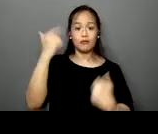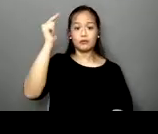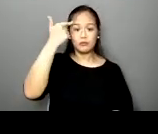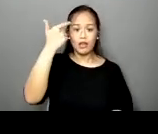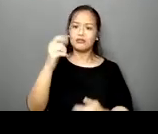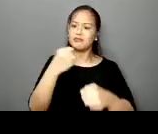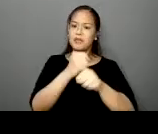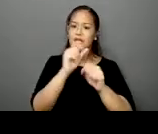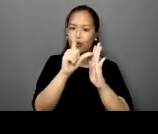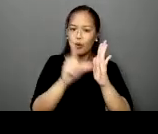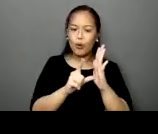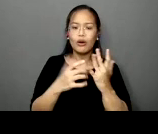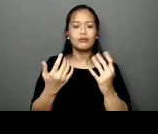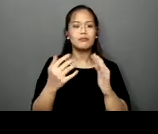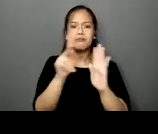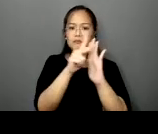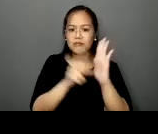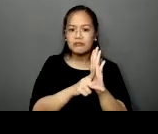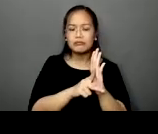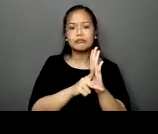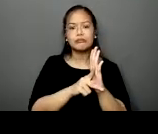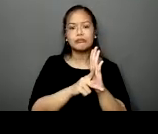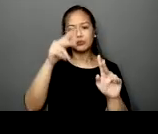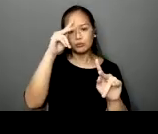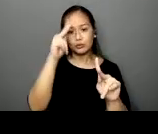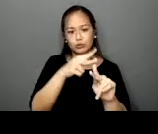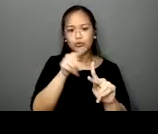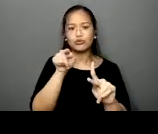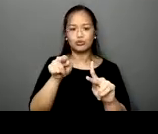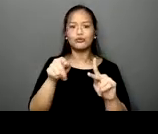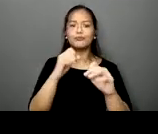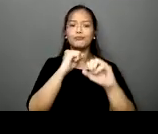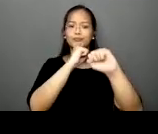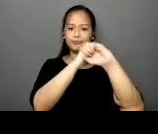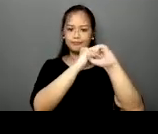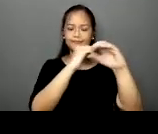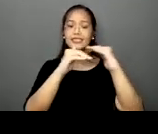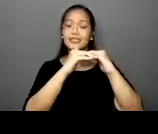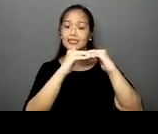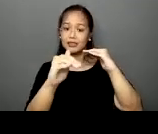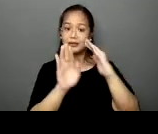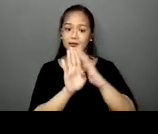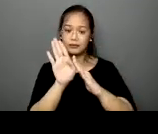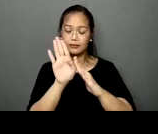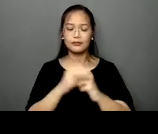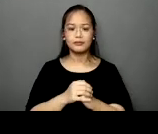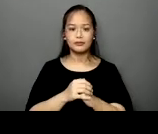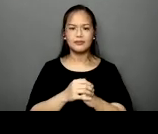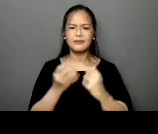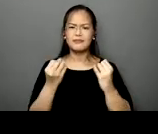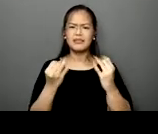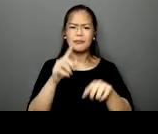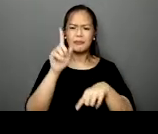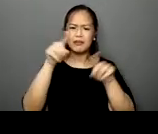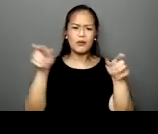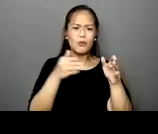laws, regulations that promote sustainability. There are many different ways of us seeing how sustainability is